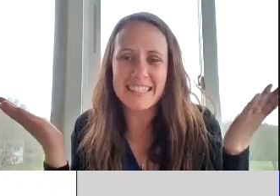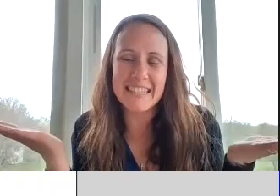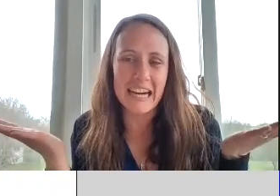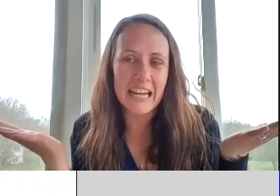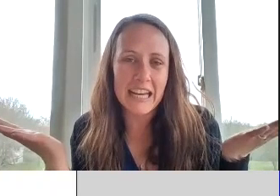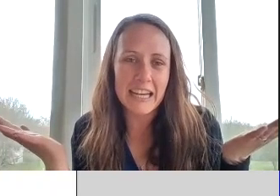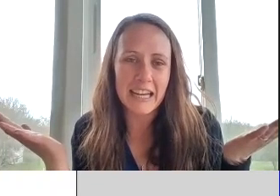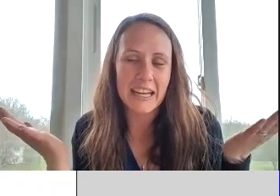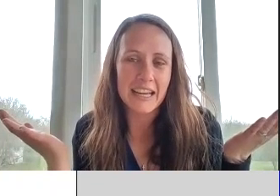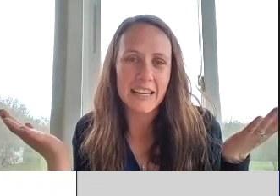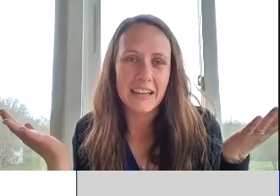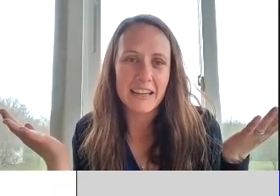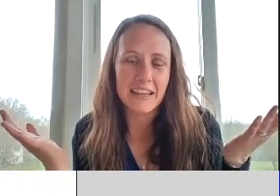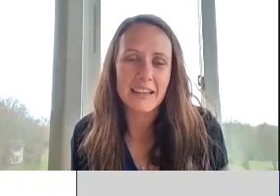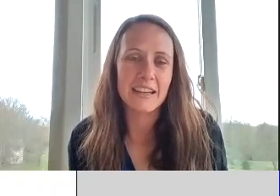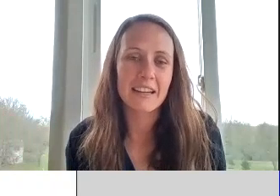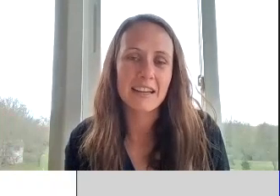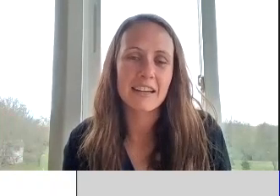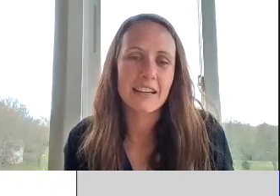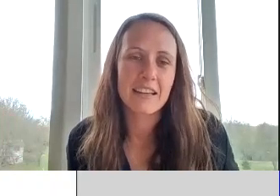Where is the duck?